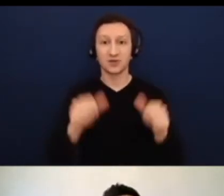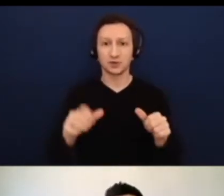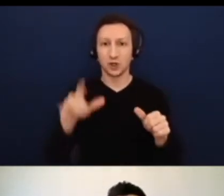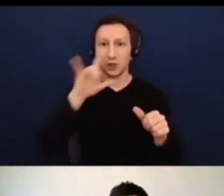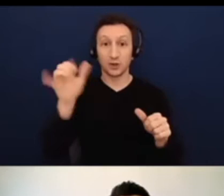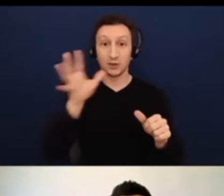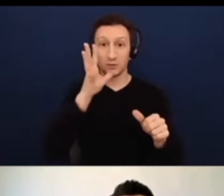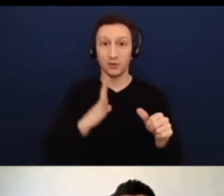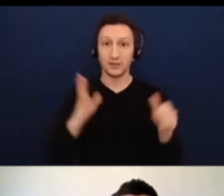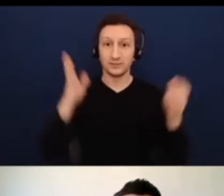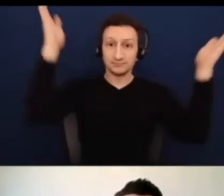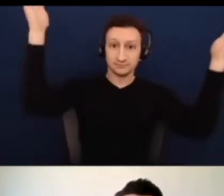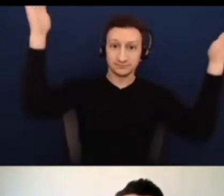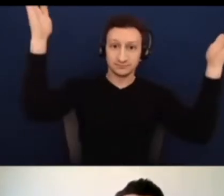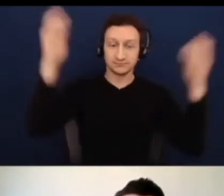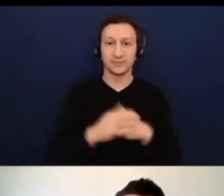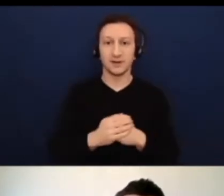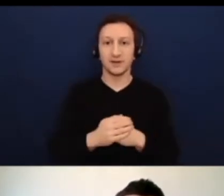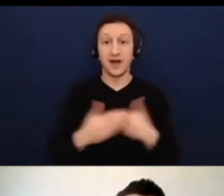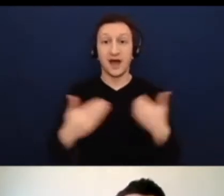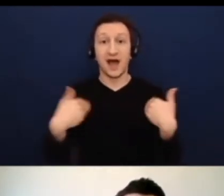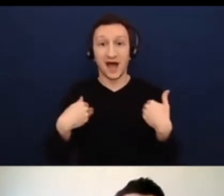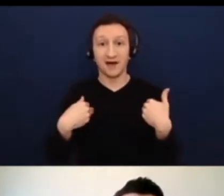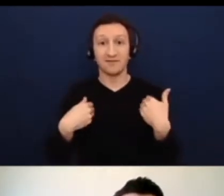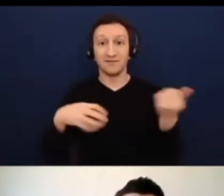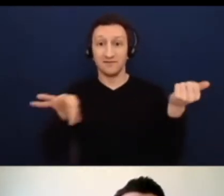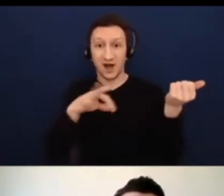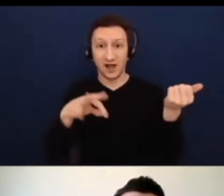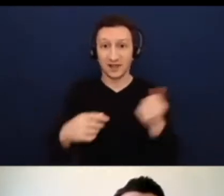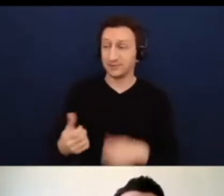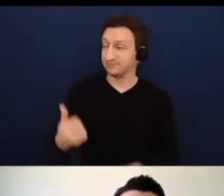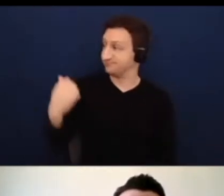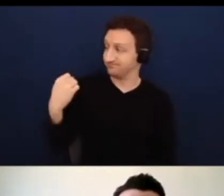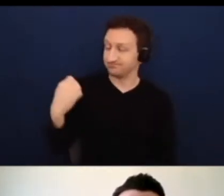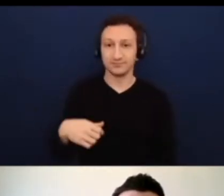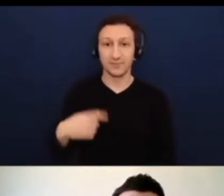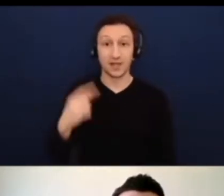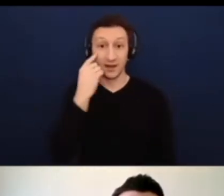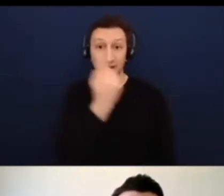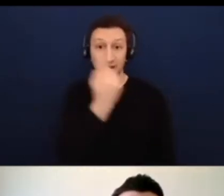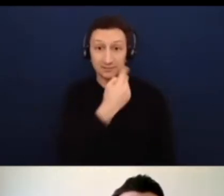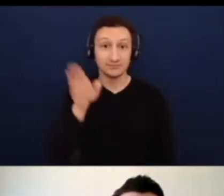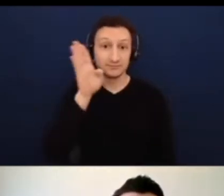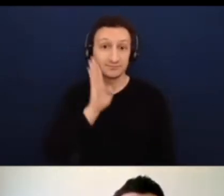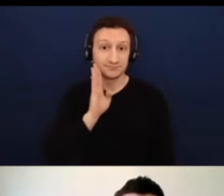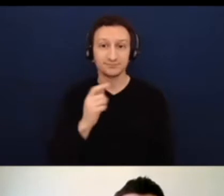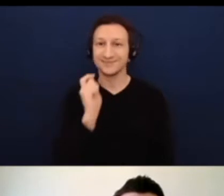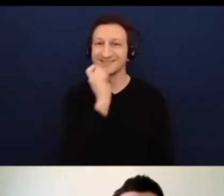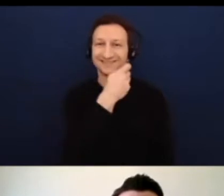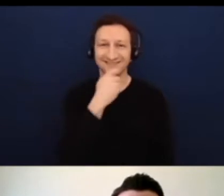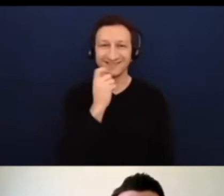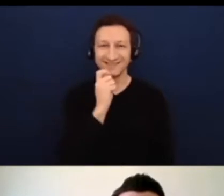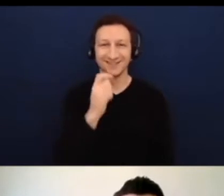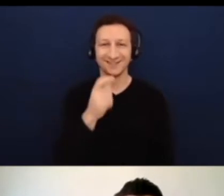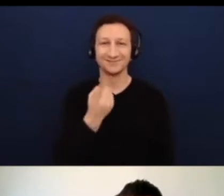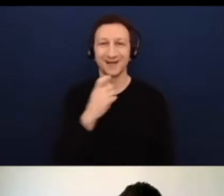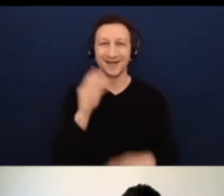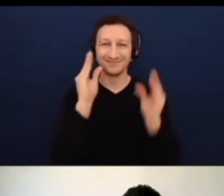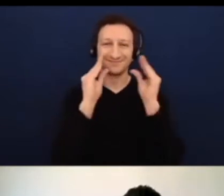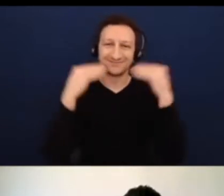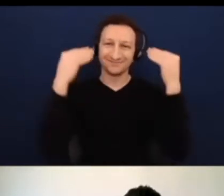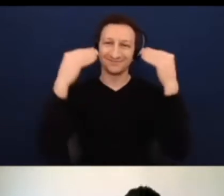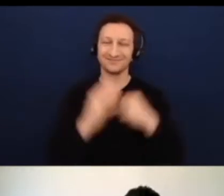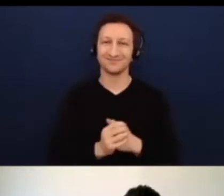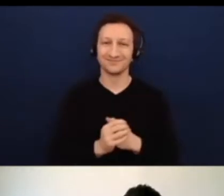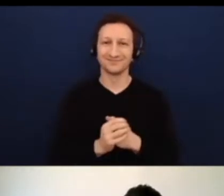a violin. And I have brown eyes, and I'm wearing red lipstick and a smile. And I wanted to thank